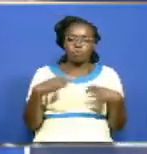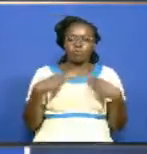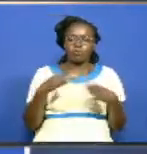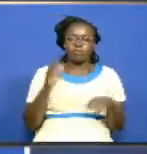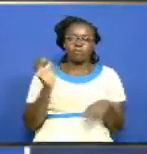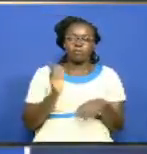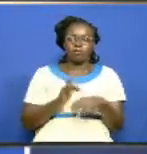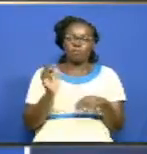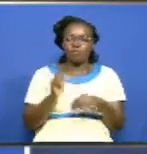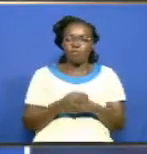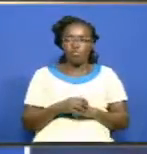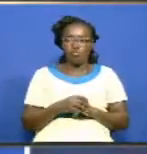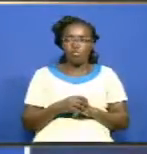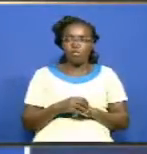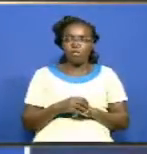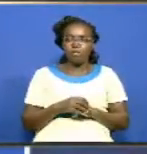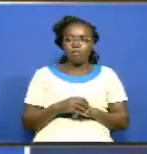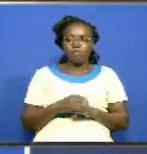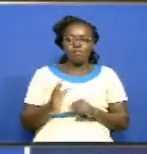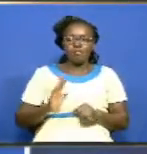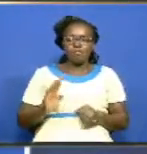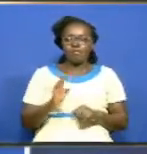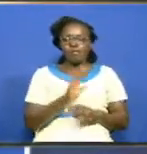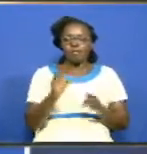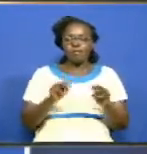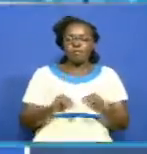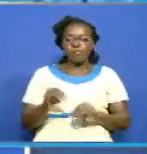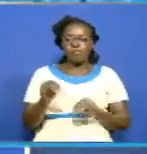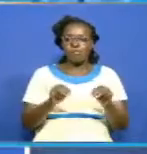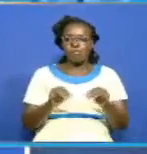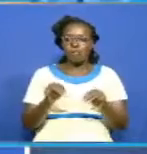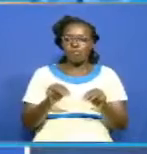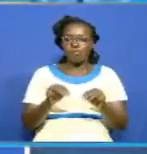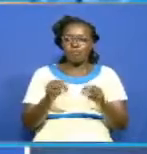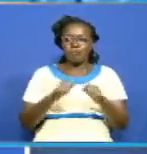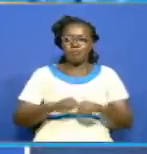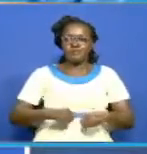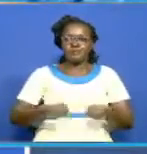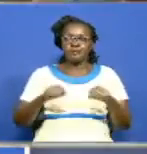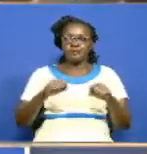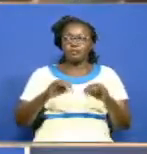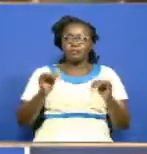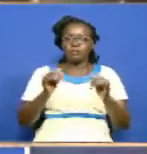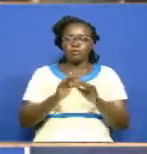infected. The facility's Board of Management Chairperson Olive Mugenda said